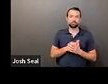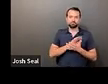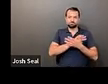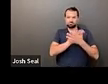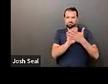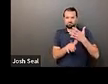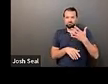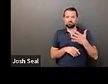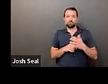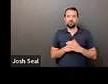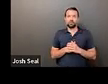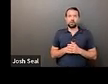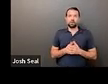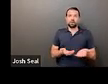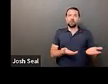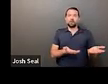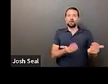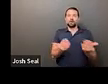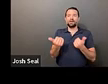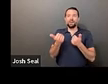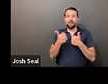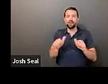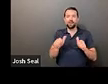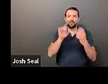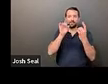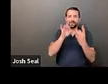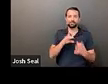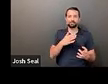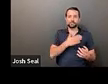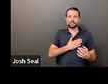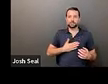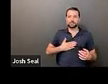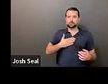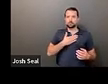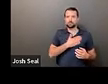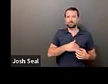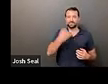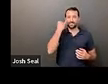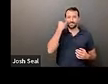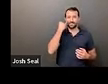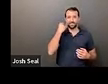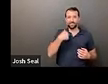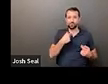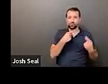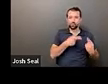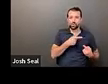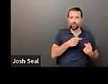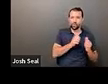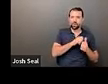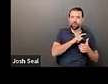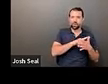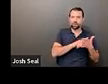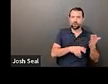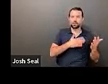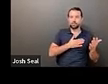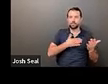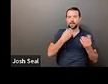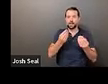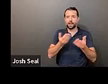of feedback that any of you have. If there are others that you're struggling with, or if there are others that you're like, you know what, I just